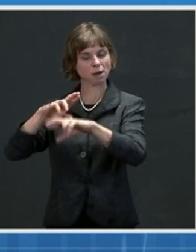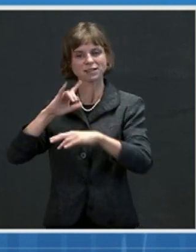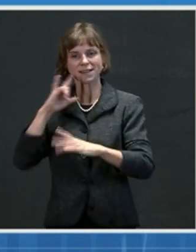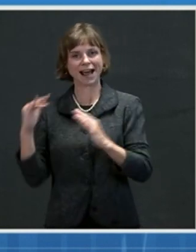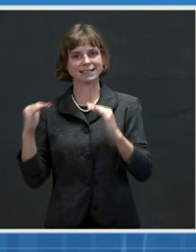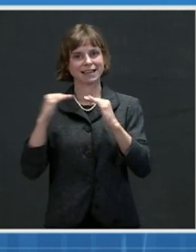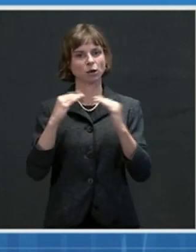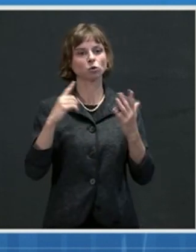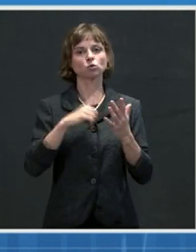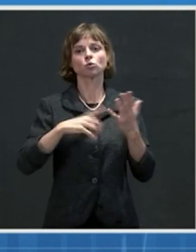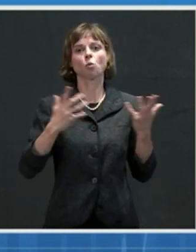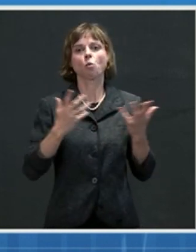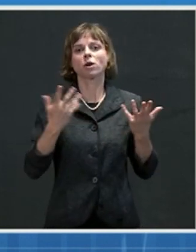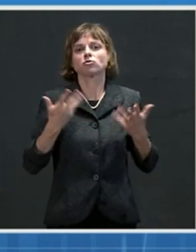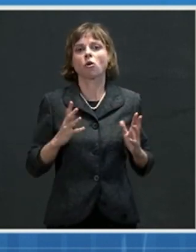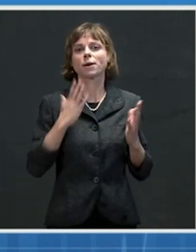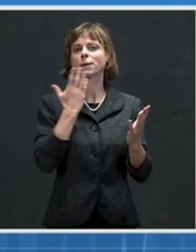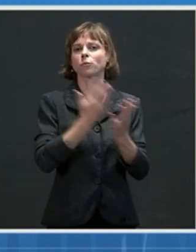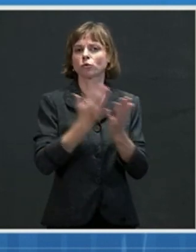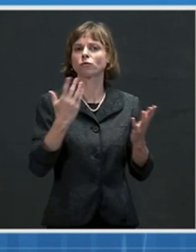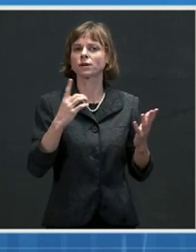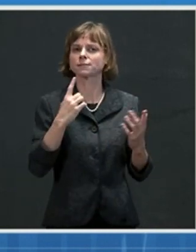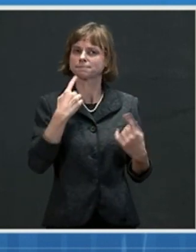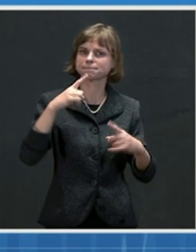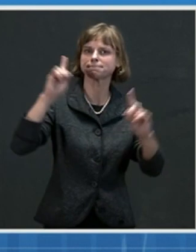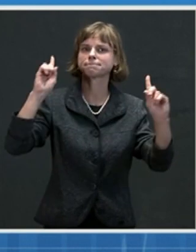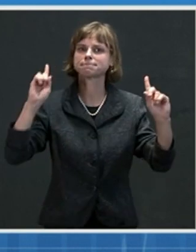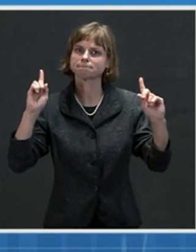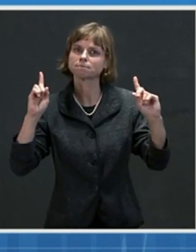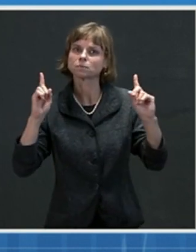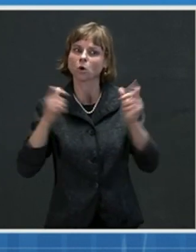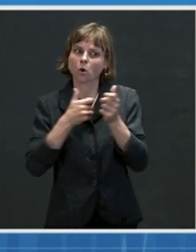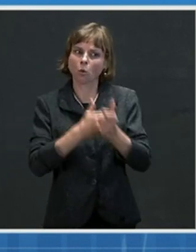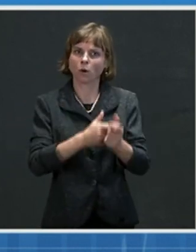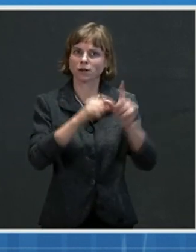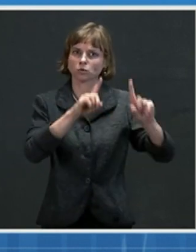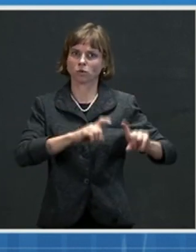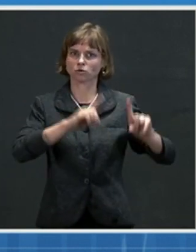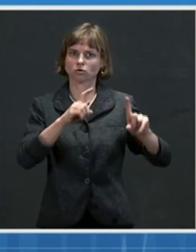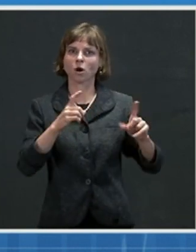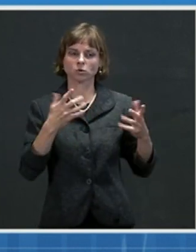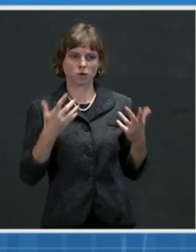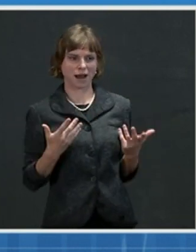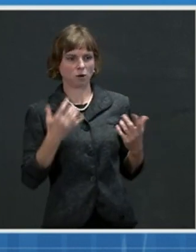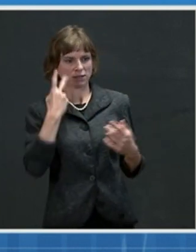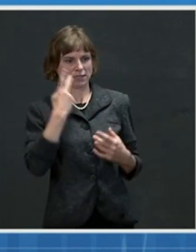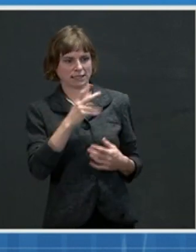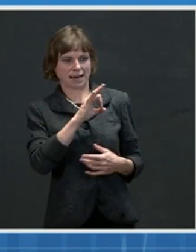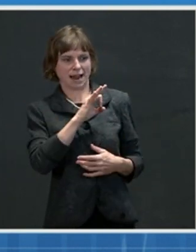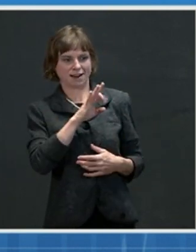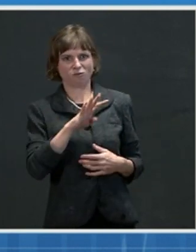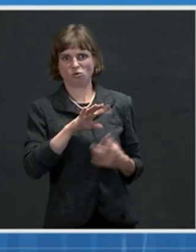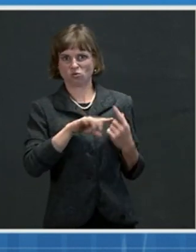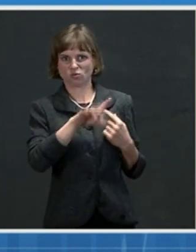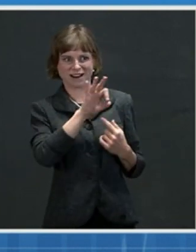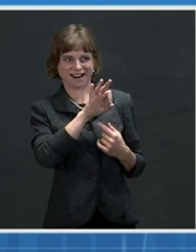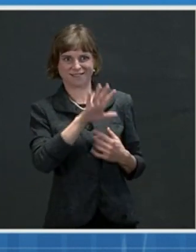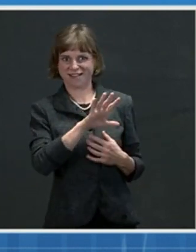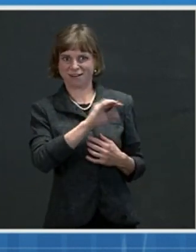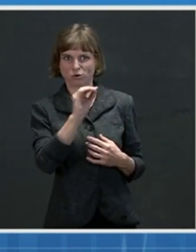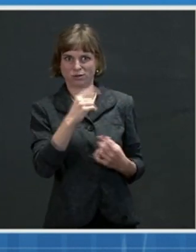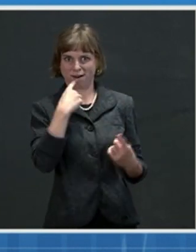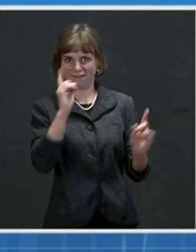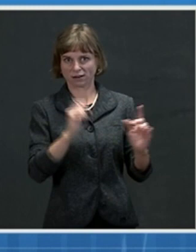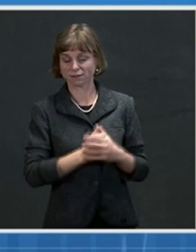has been proven to be protective under the trials that have now shown to be 94 to 95%